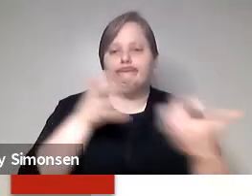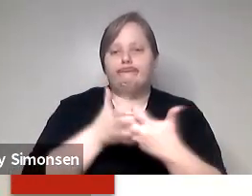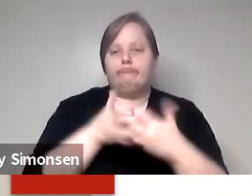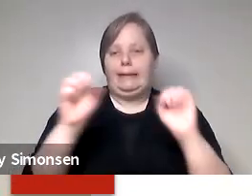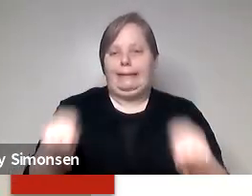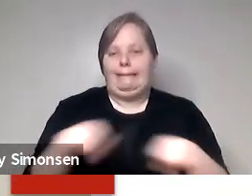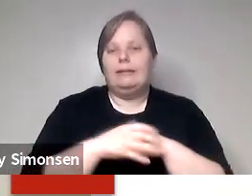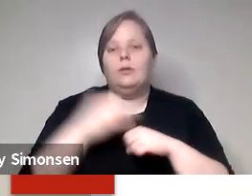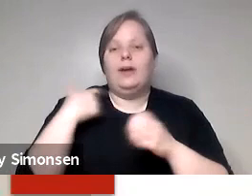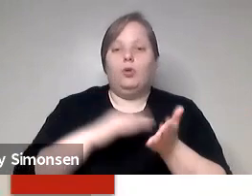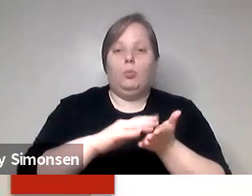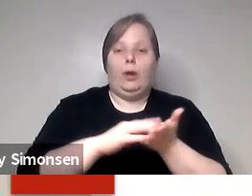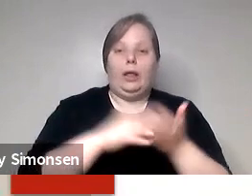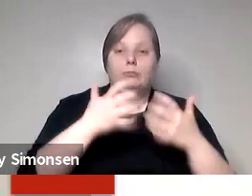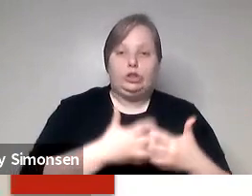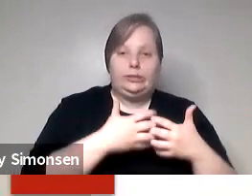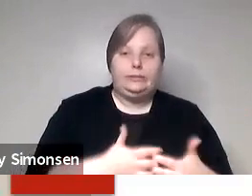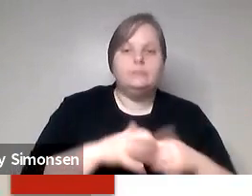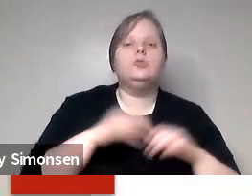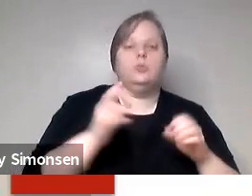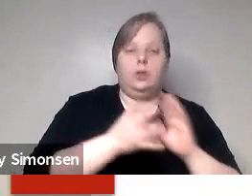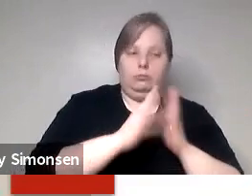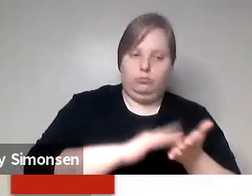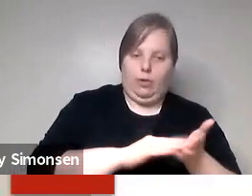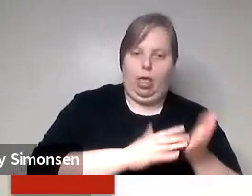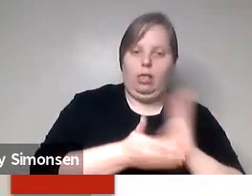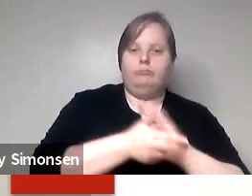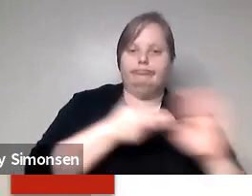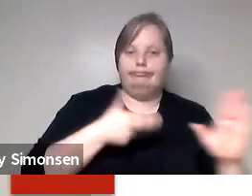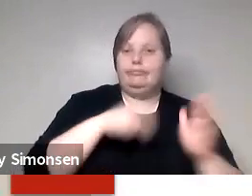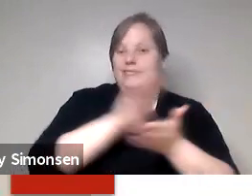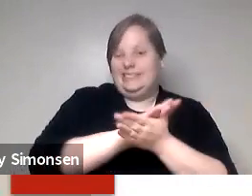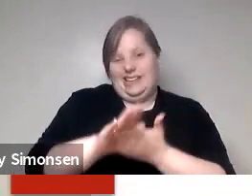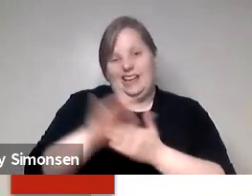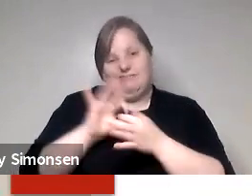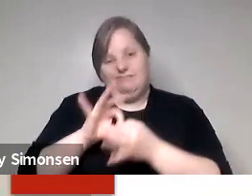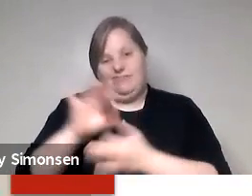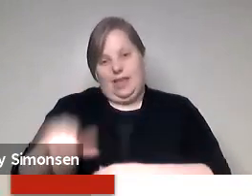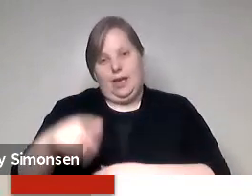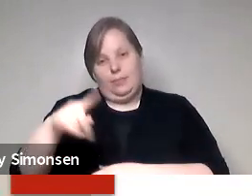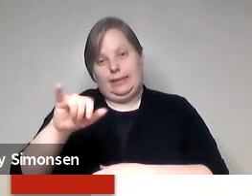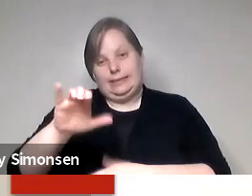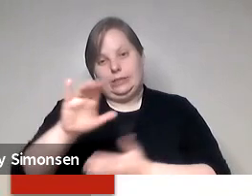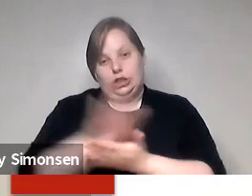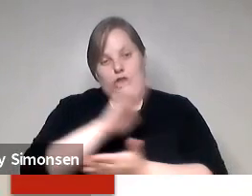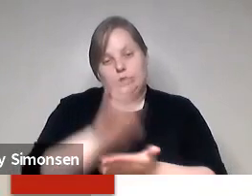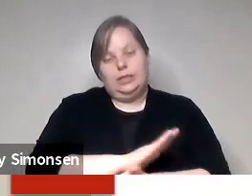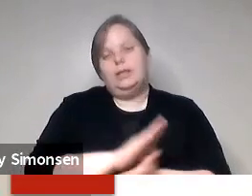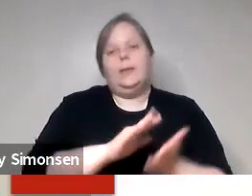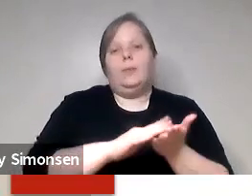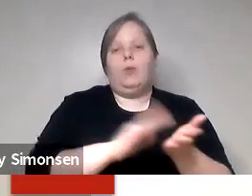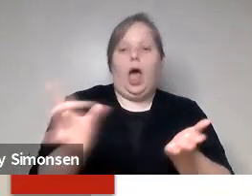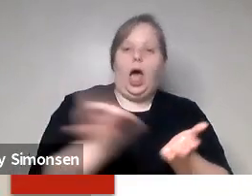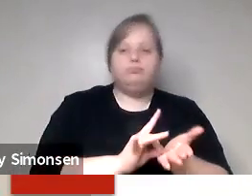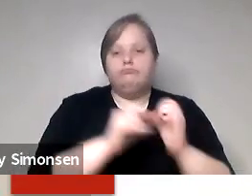a brailer, you can braille this. That's what's nice about the plastic sheet. The braille dot stays on there. You could also